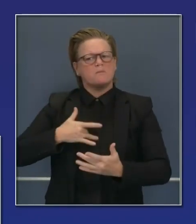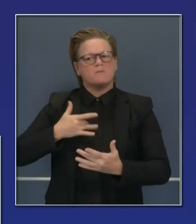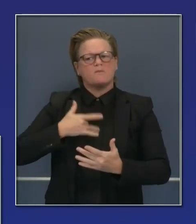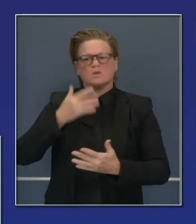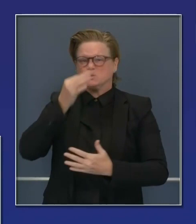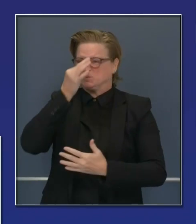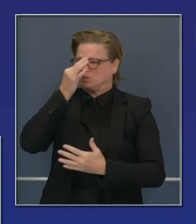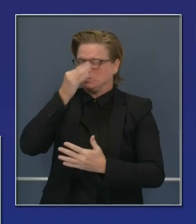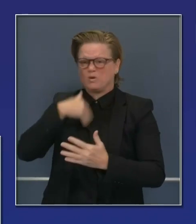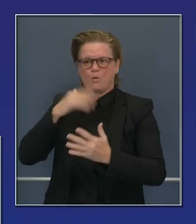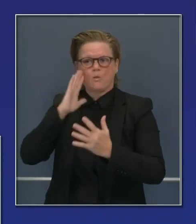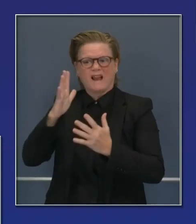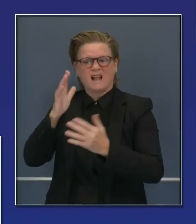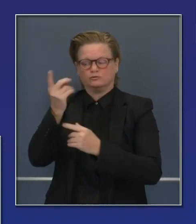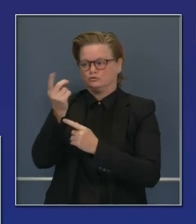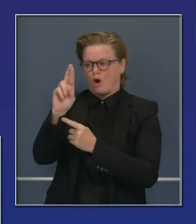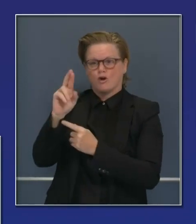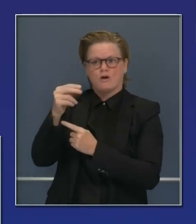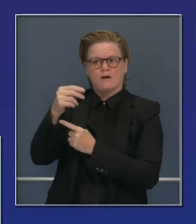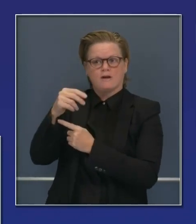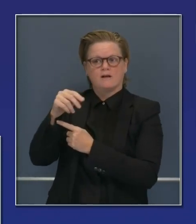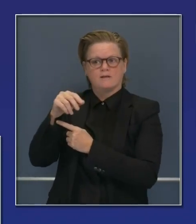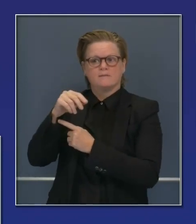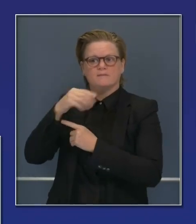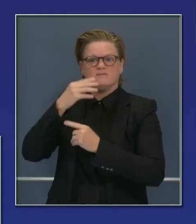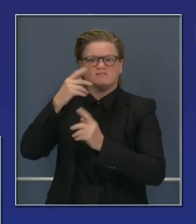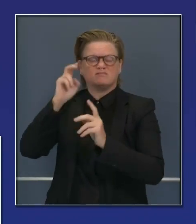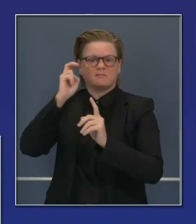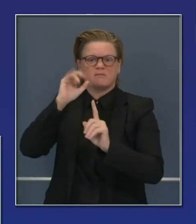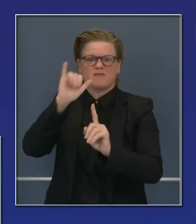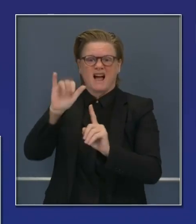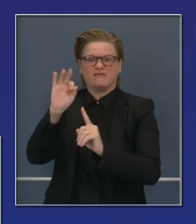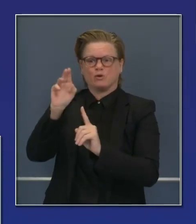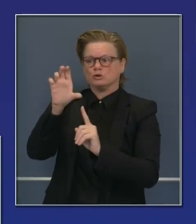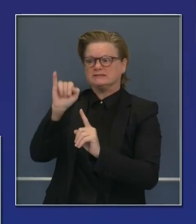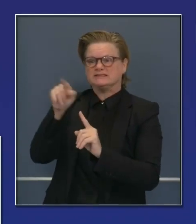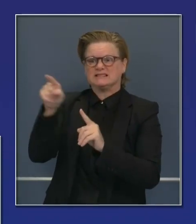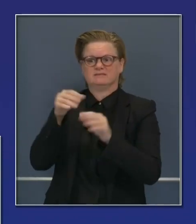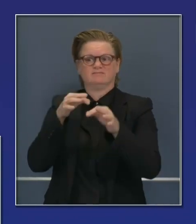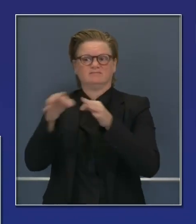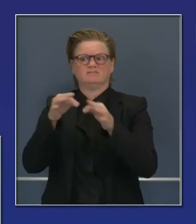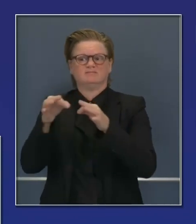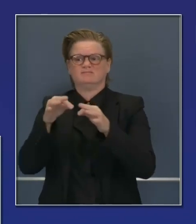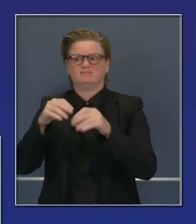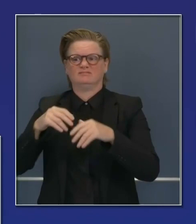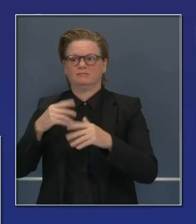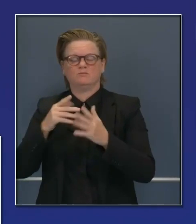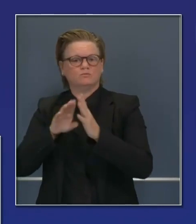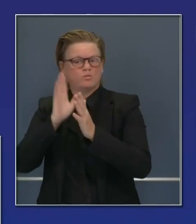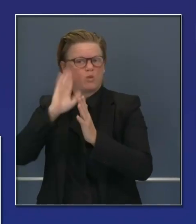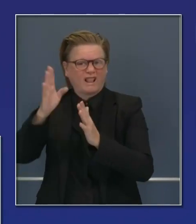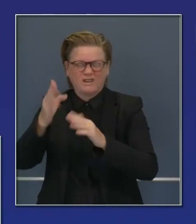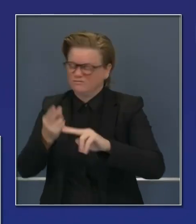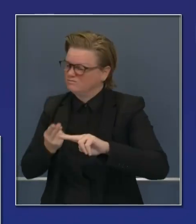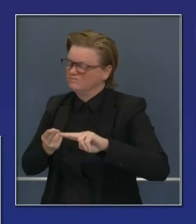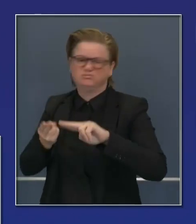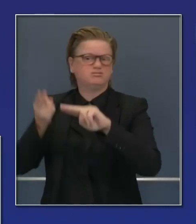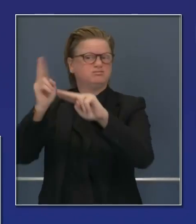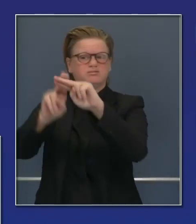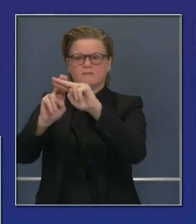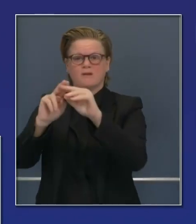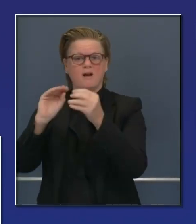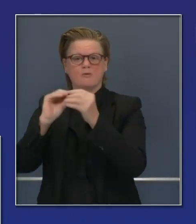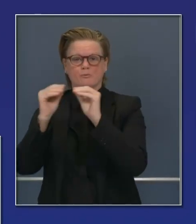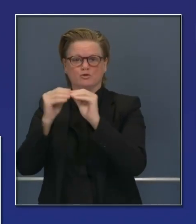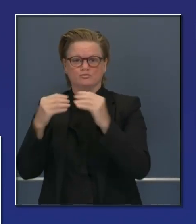best. He says we should anticipate a surge on top of a surge. Take a look at what's already